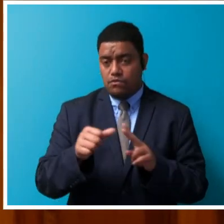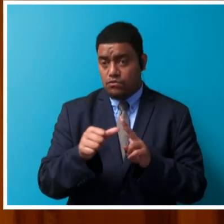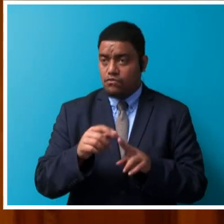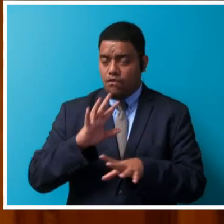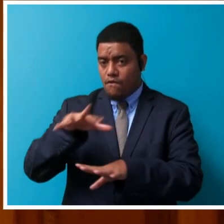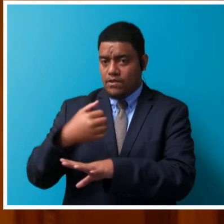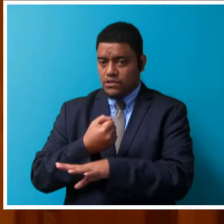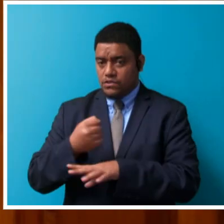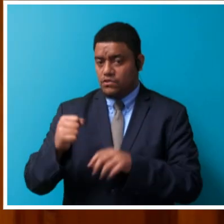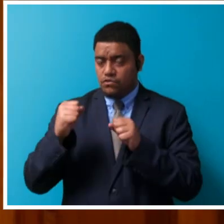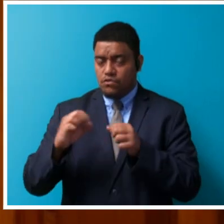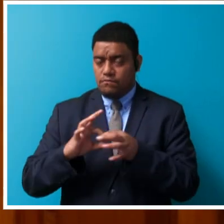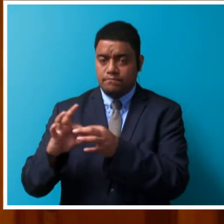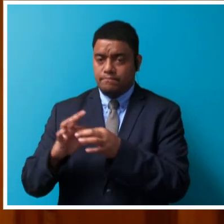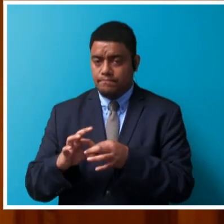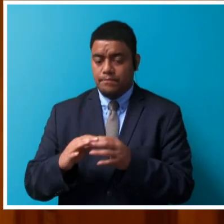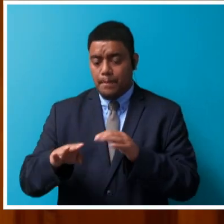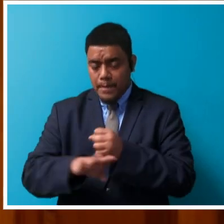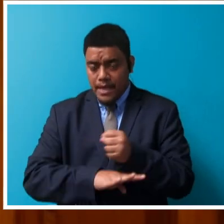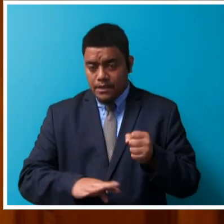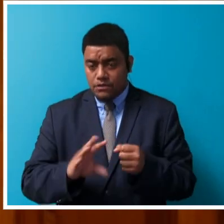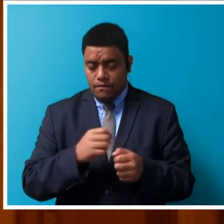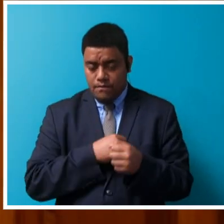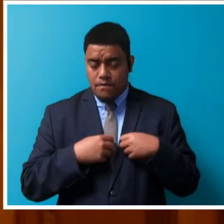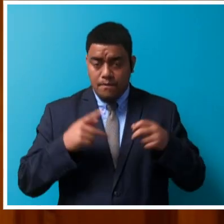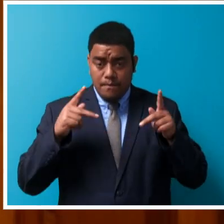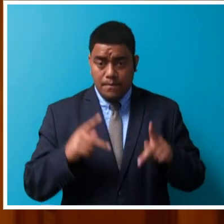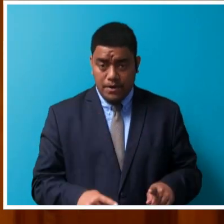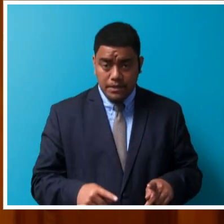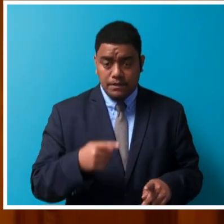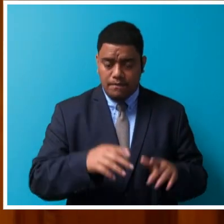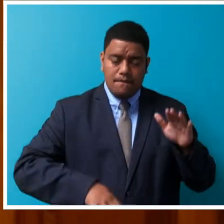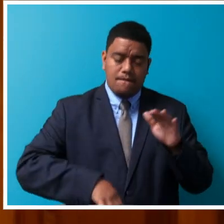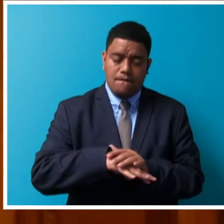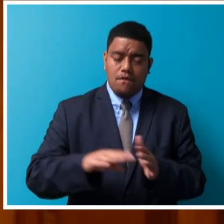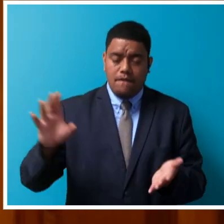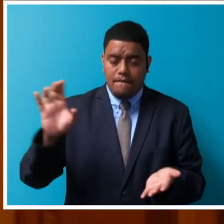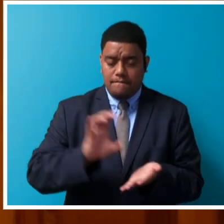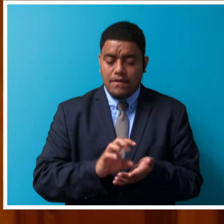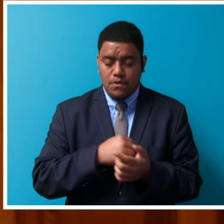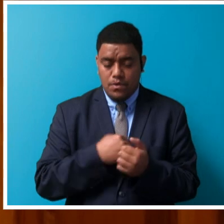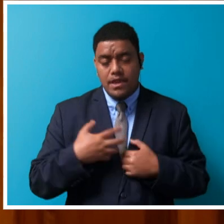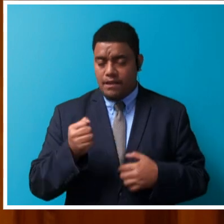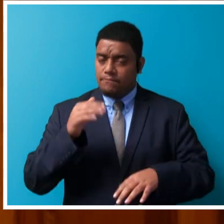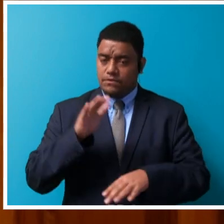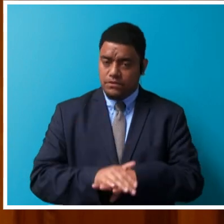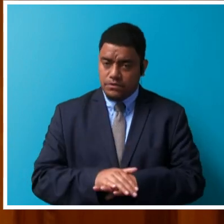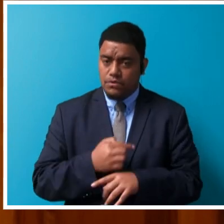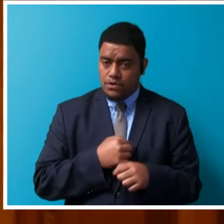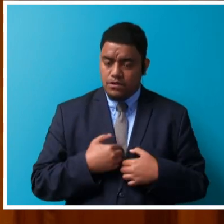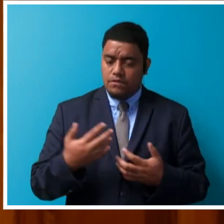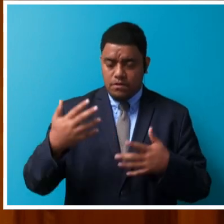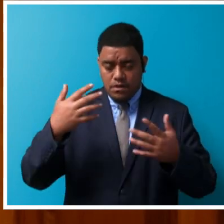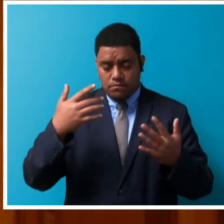abroad. The baseline machinery of our global presence has been fully funded. We have sat down, we have counted the